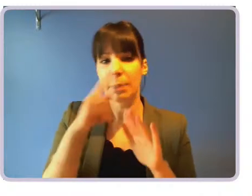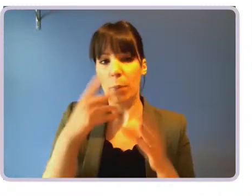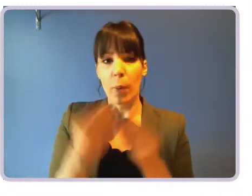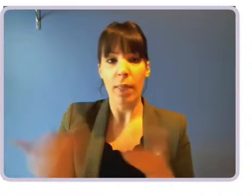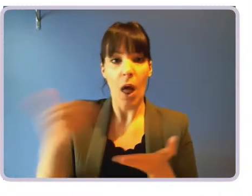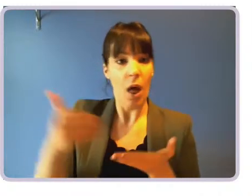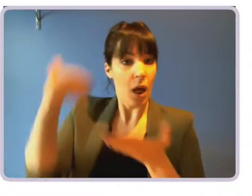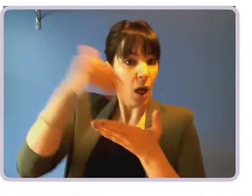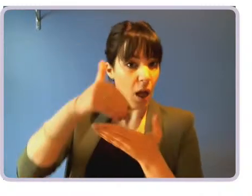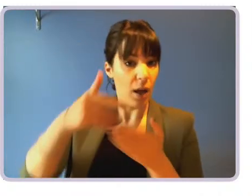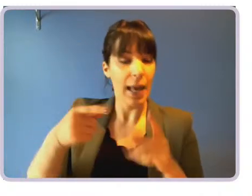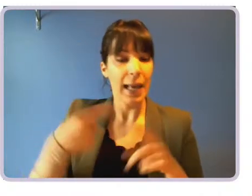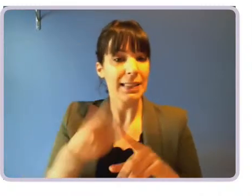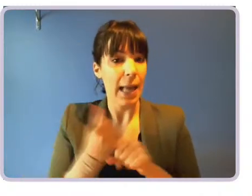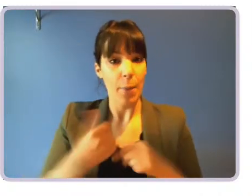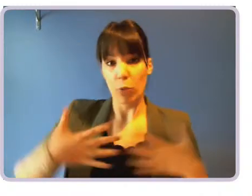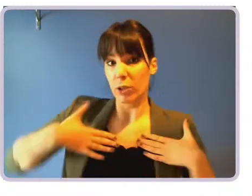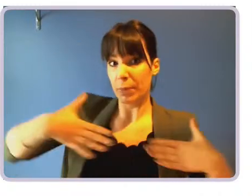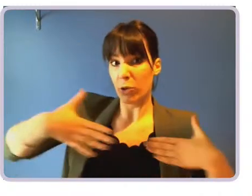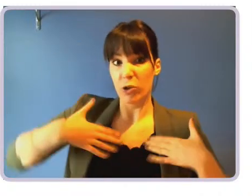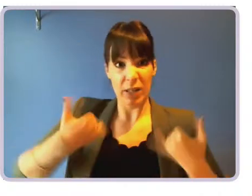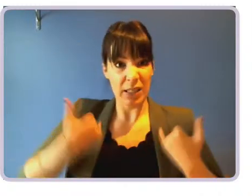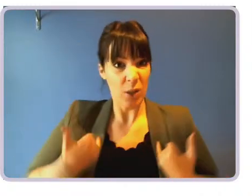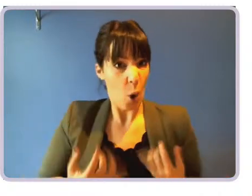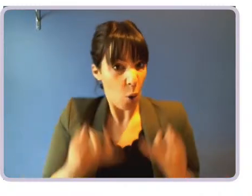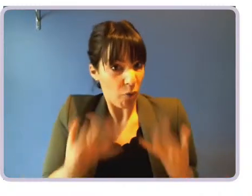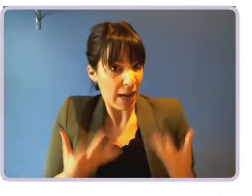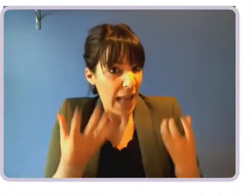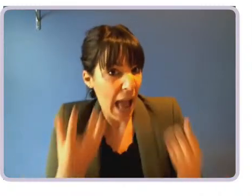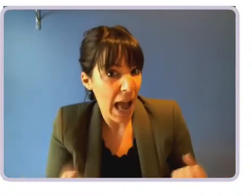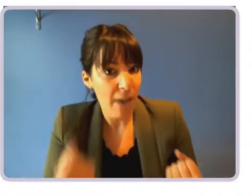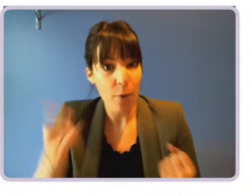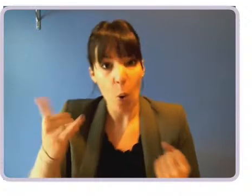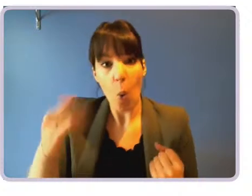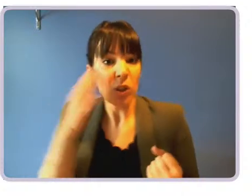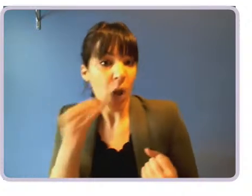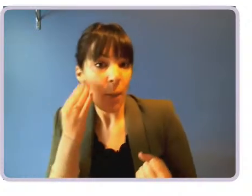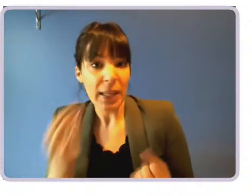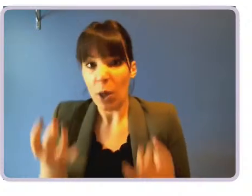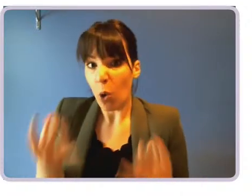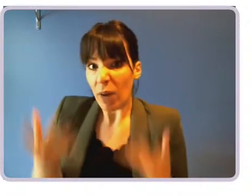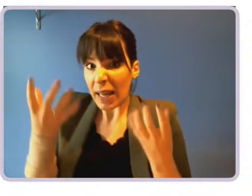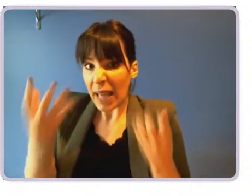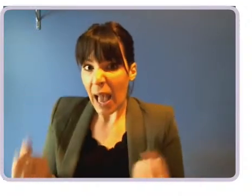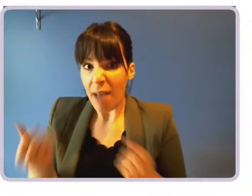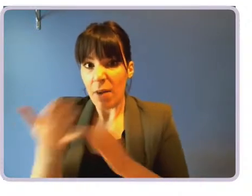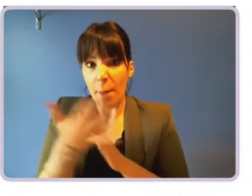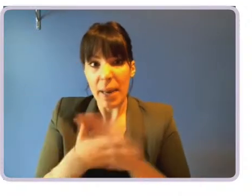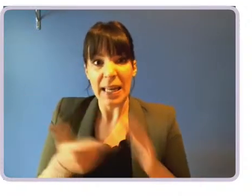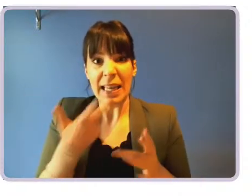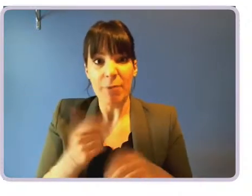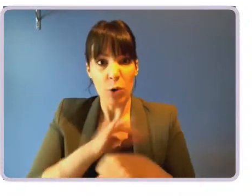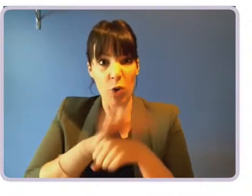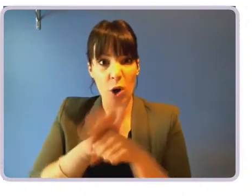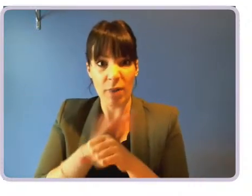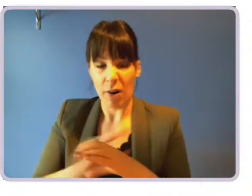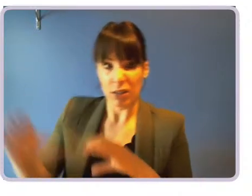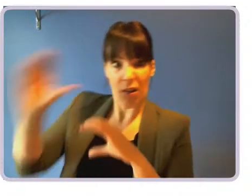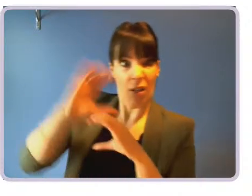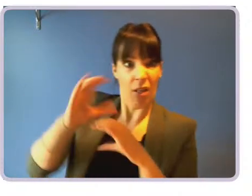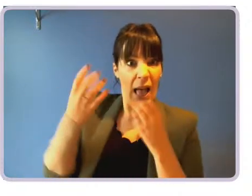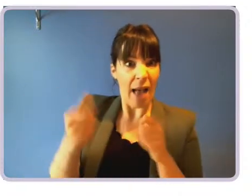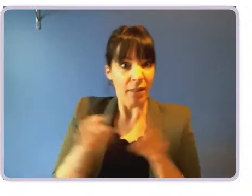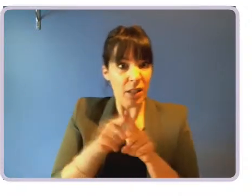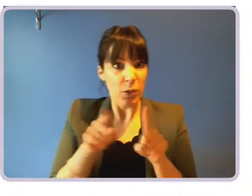that put us at greater risk if we become infected. And as we've talked about